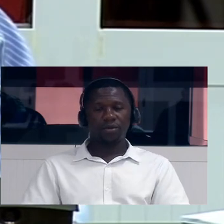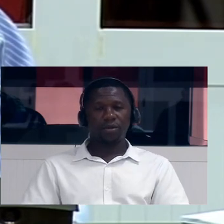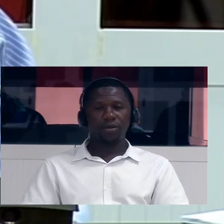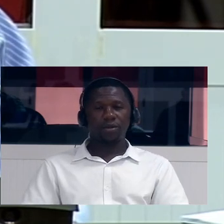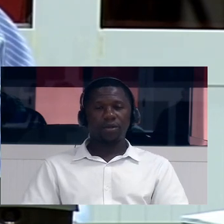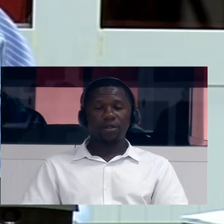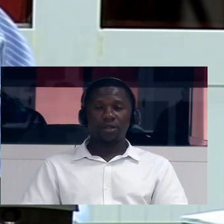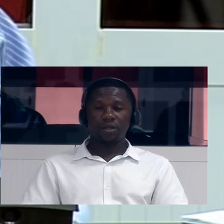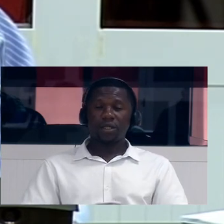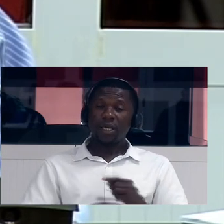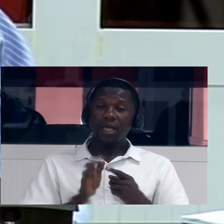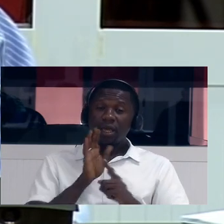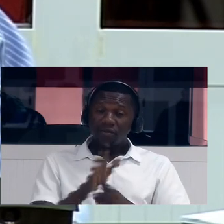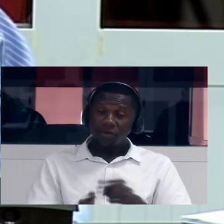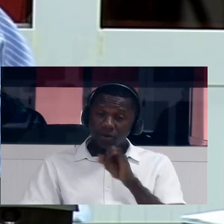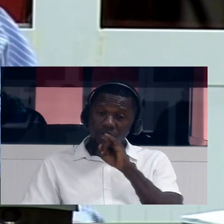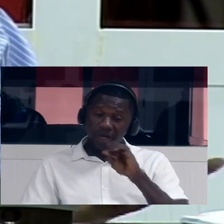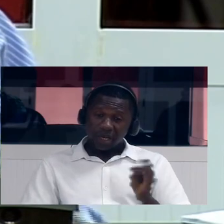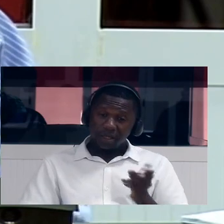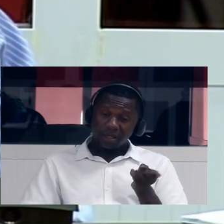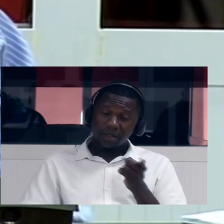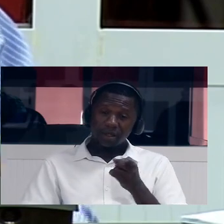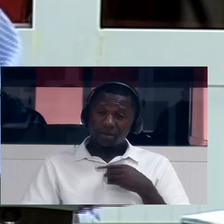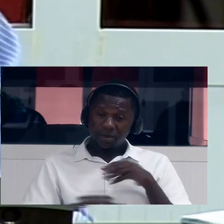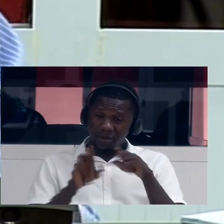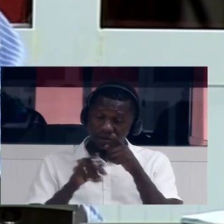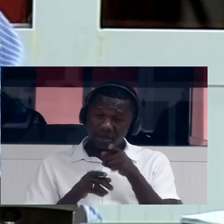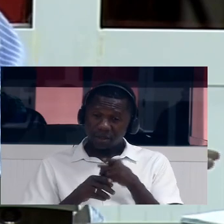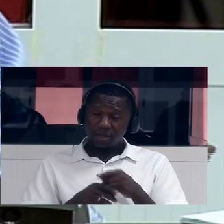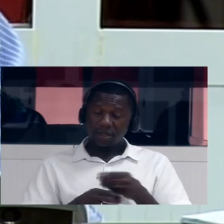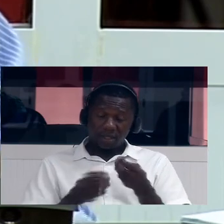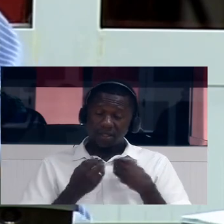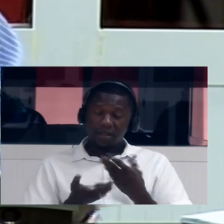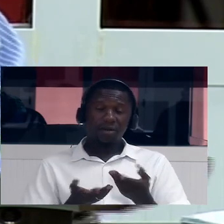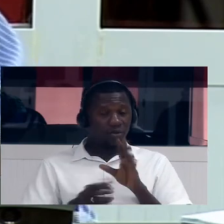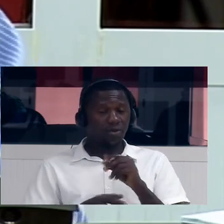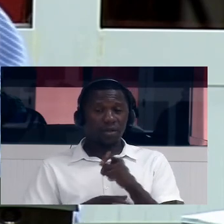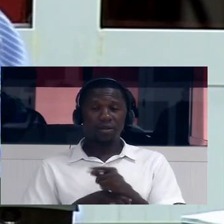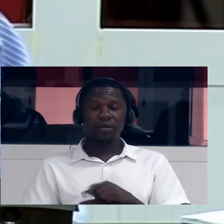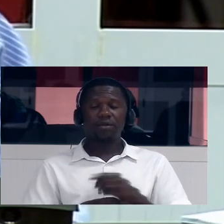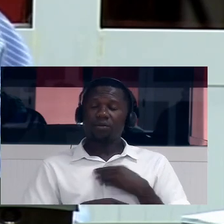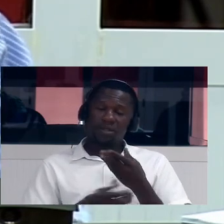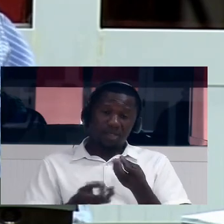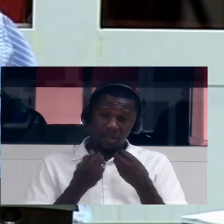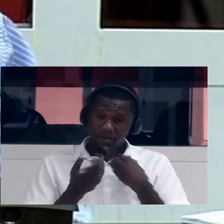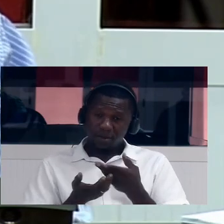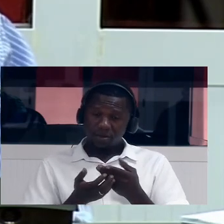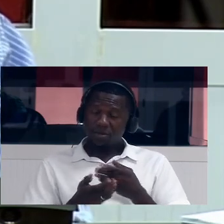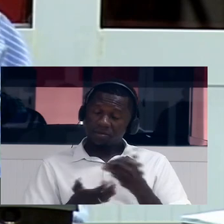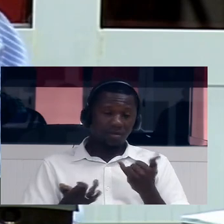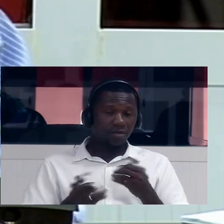me. He said, yes, sir. I said, in that case, I will do that. I said, you are suggesting that to me, not so? Well, you are dismissed. And